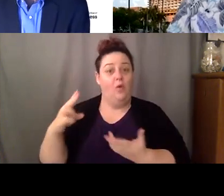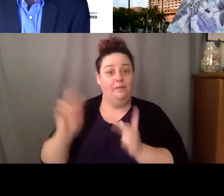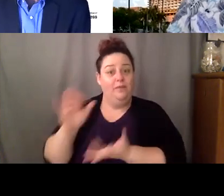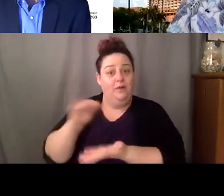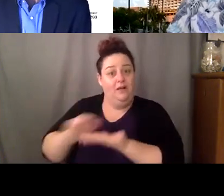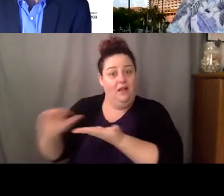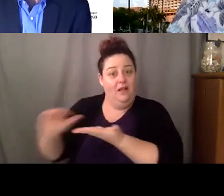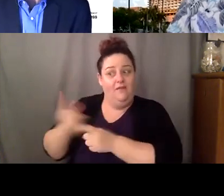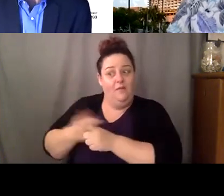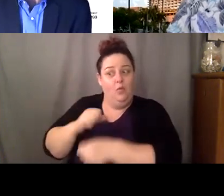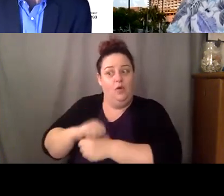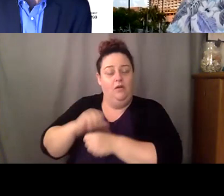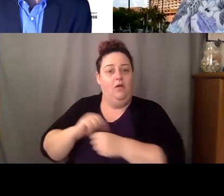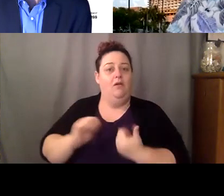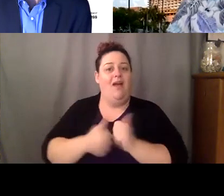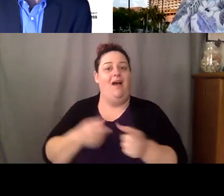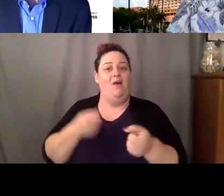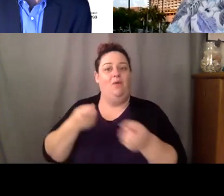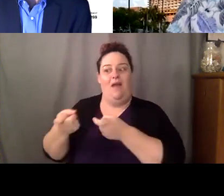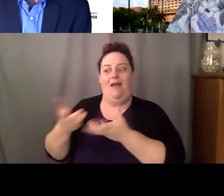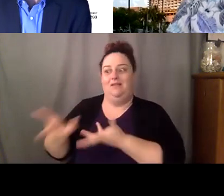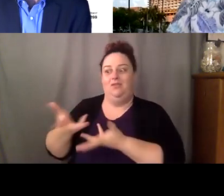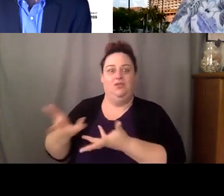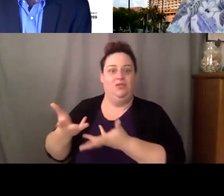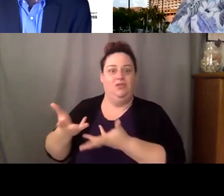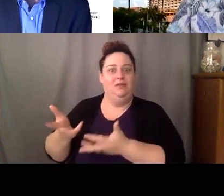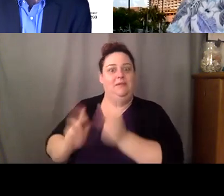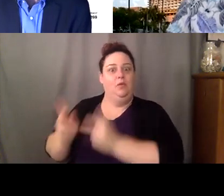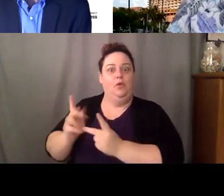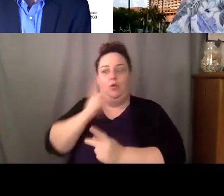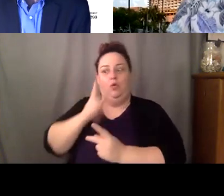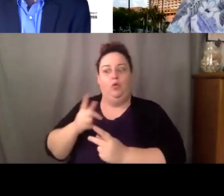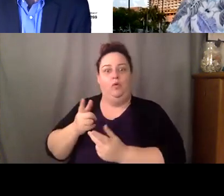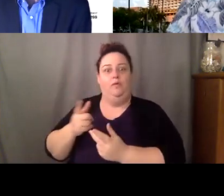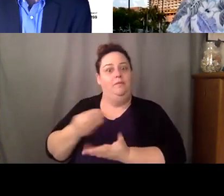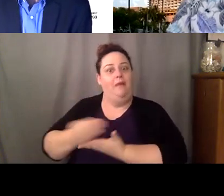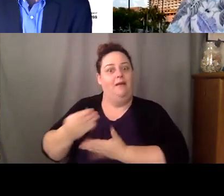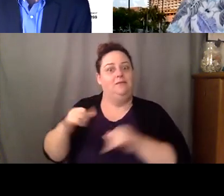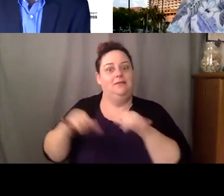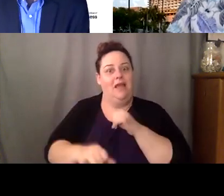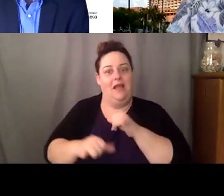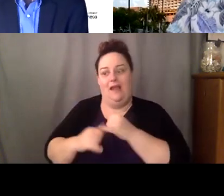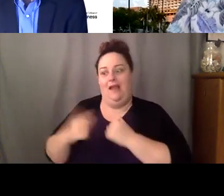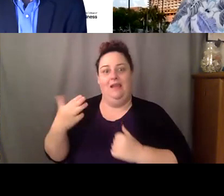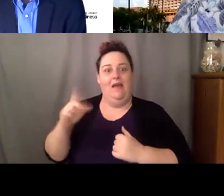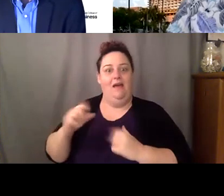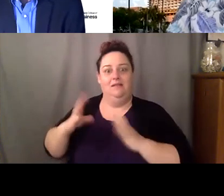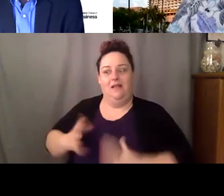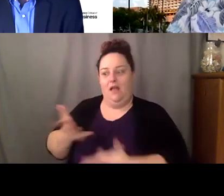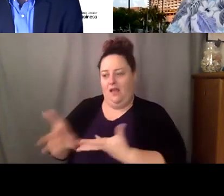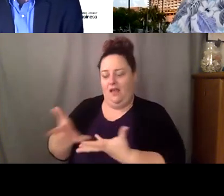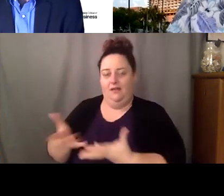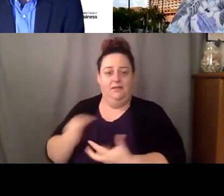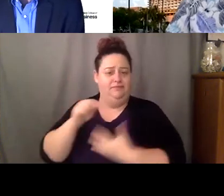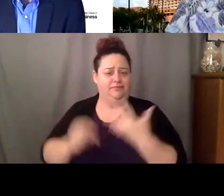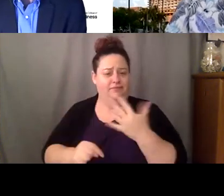employees, or how to handle guests during this time. So I guess I'd like to explore that a little bit. So I'll start with Rick. Rick, can you